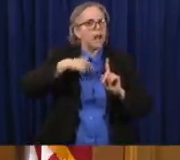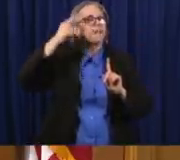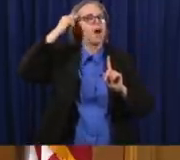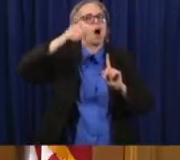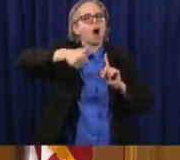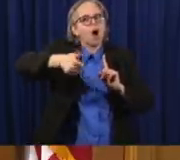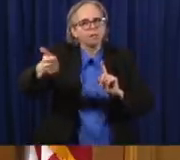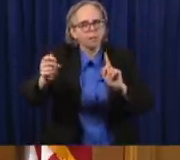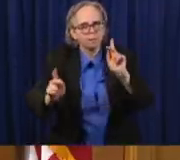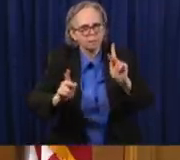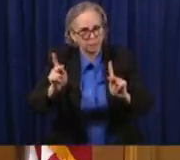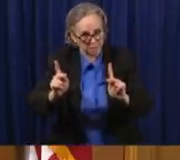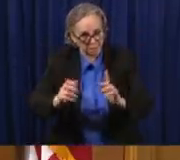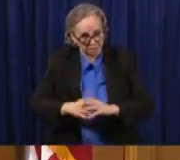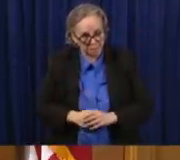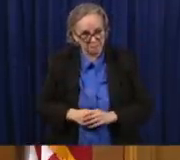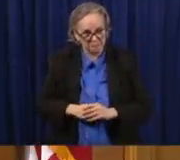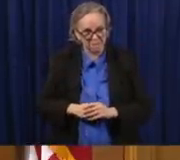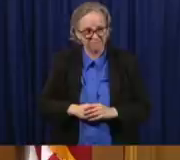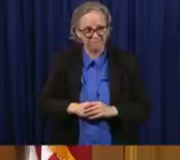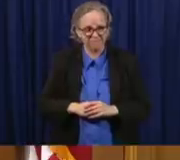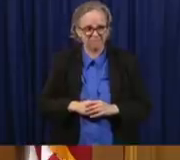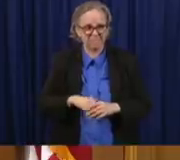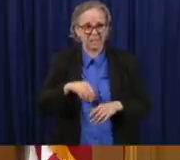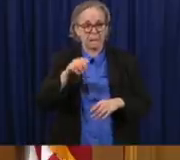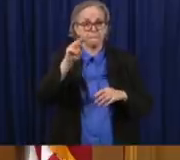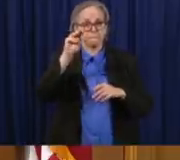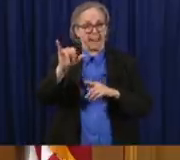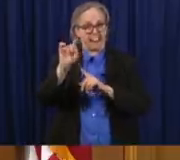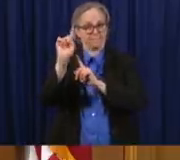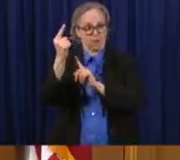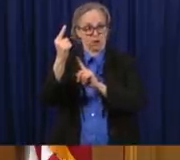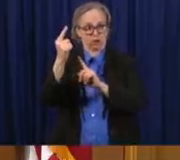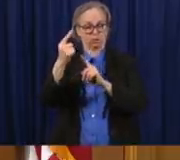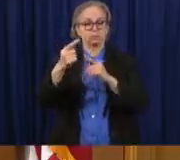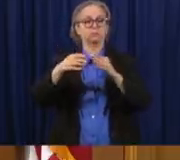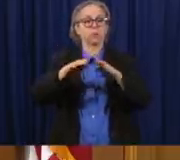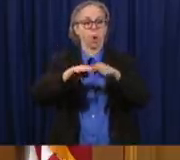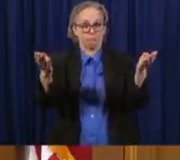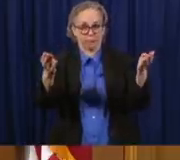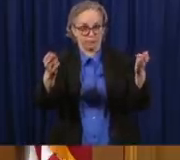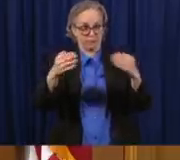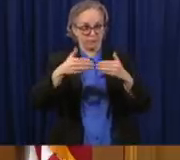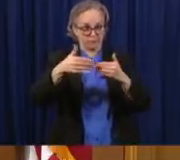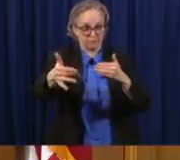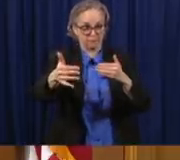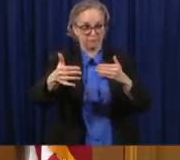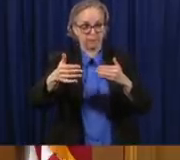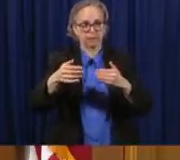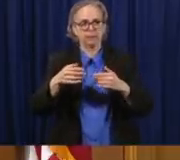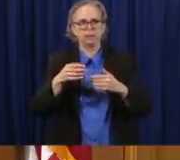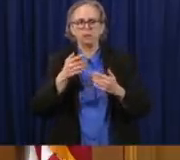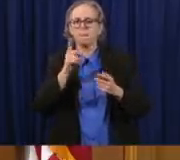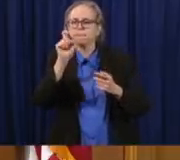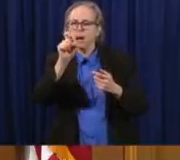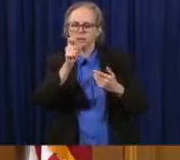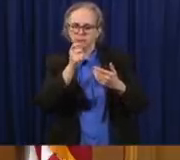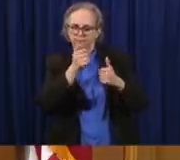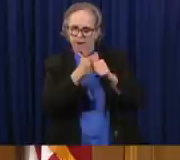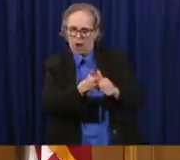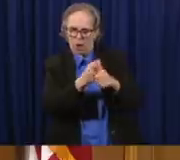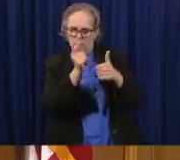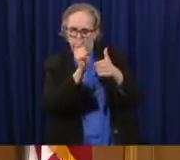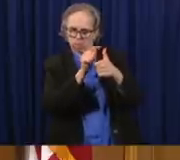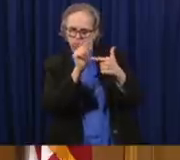1, we're going to continue to be fact-driven. We're going to follow the facts. We're going to see where we are